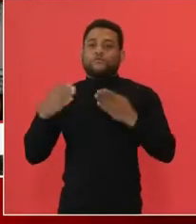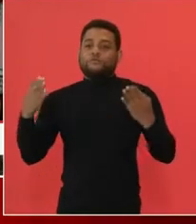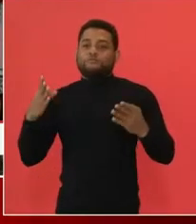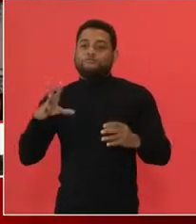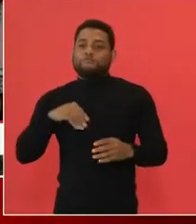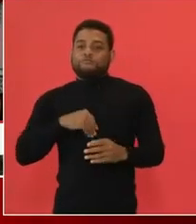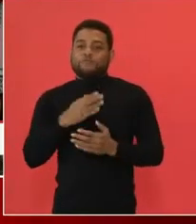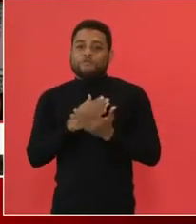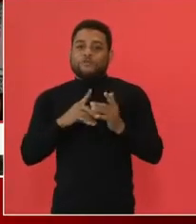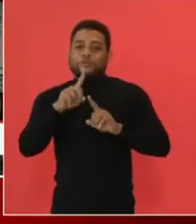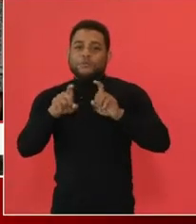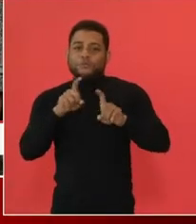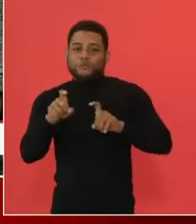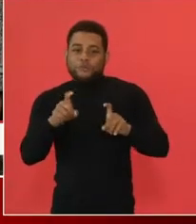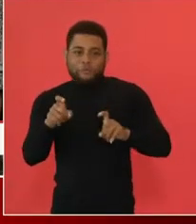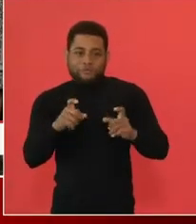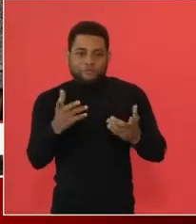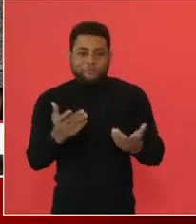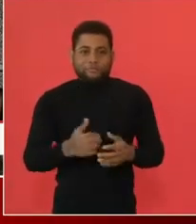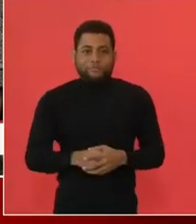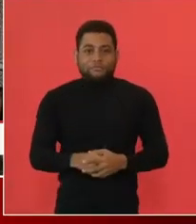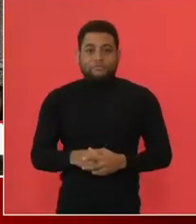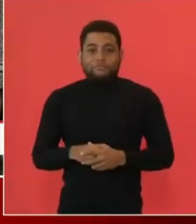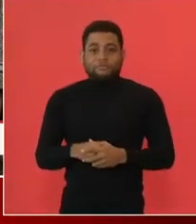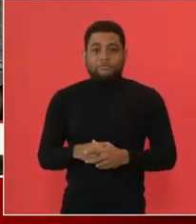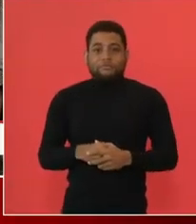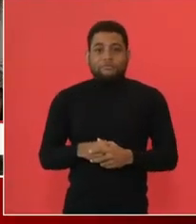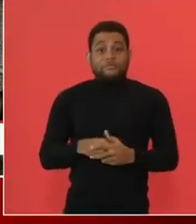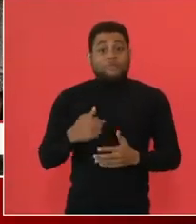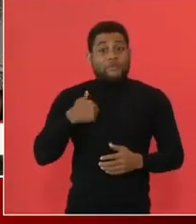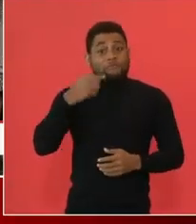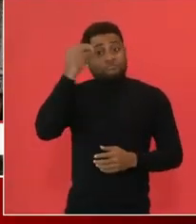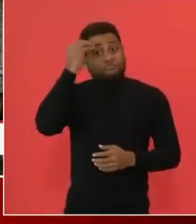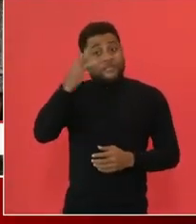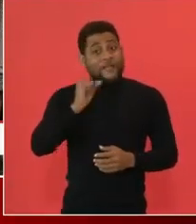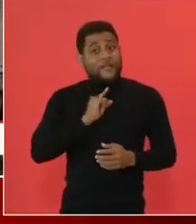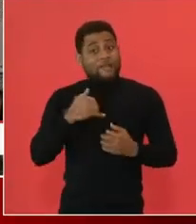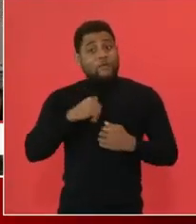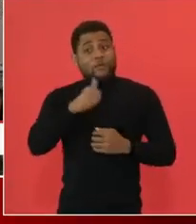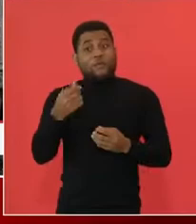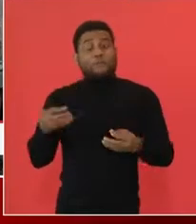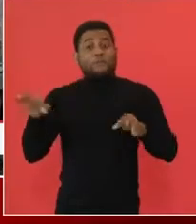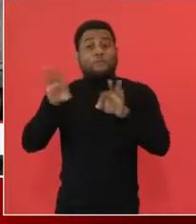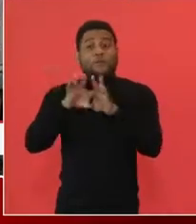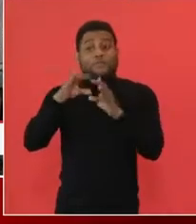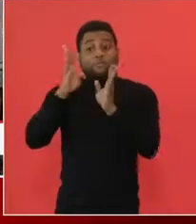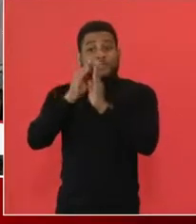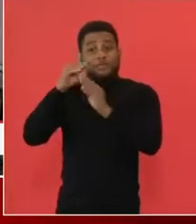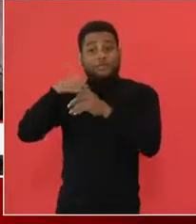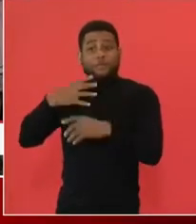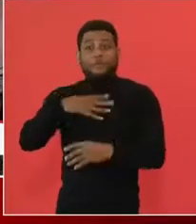an important meeting, another important meeting at the White House. Sam. Mayor,